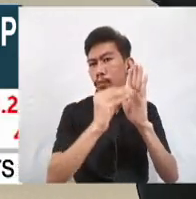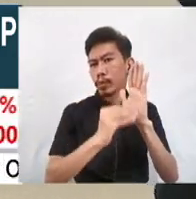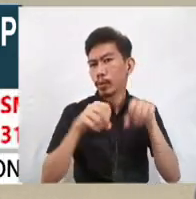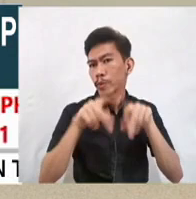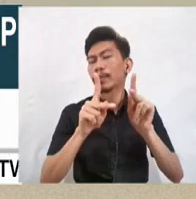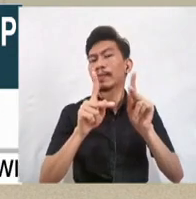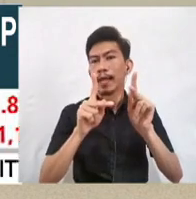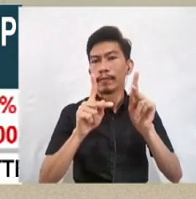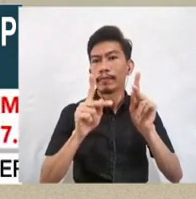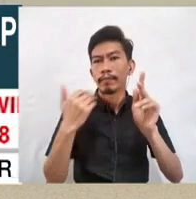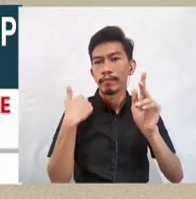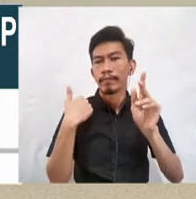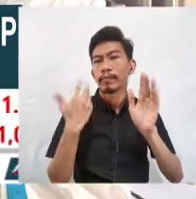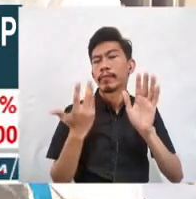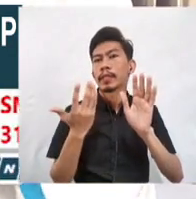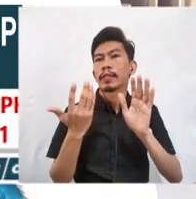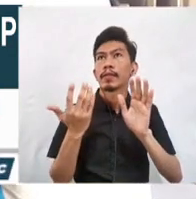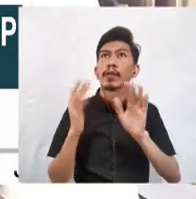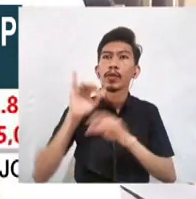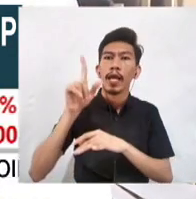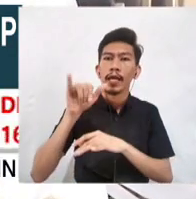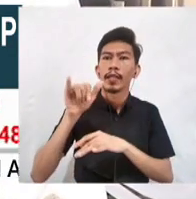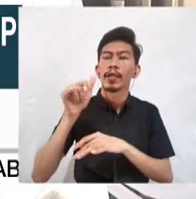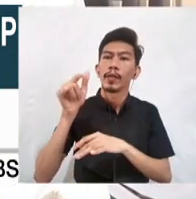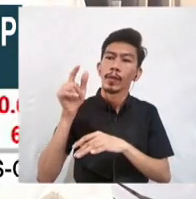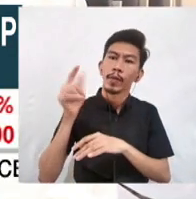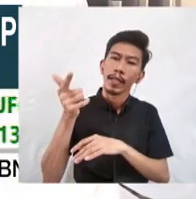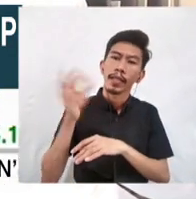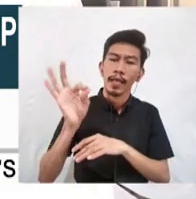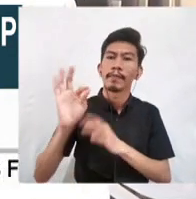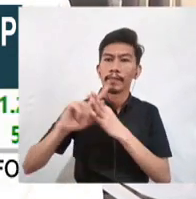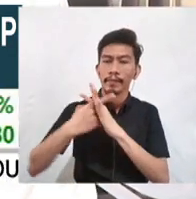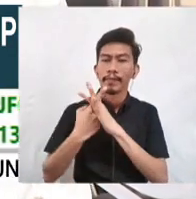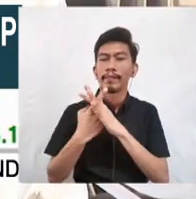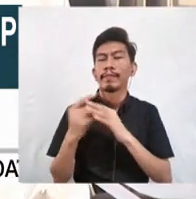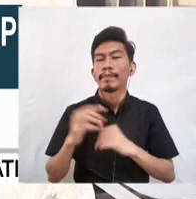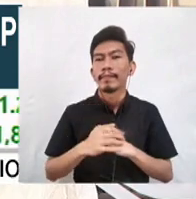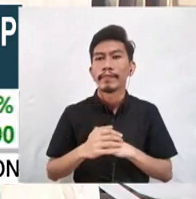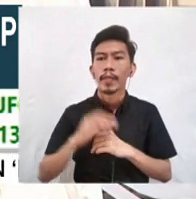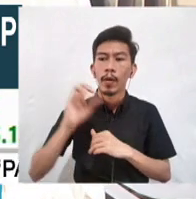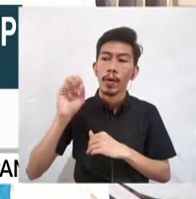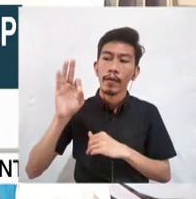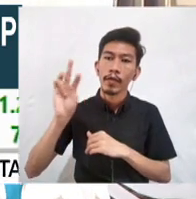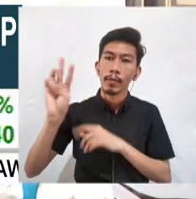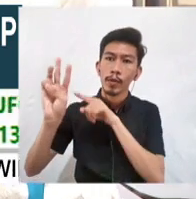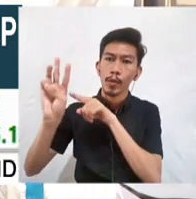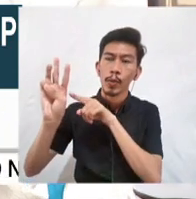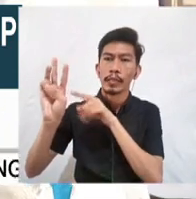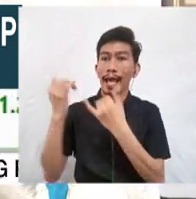the program on July 29. So even those OFWs who are still in the foreign country,